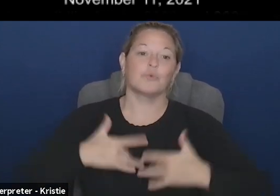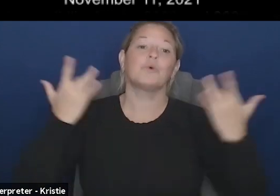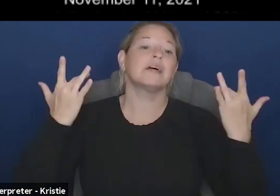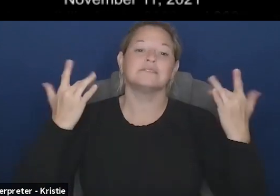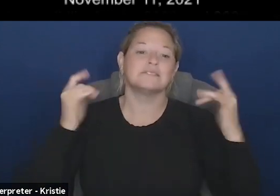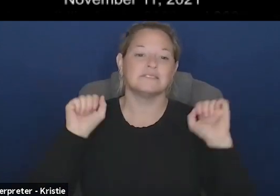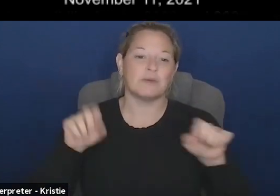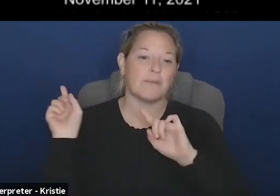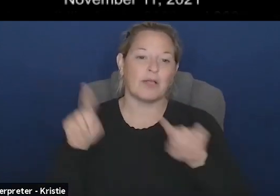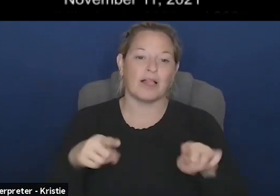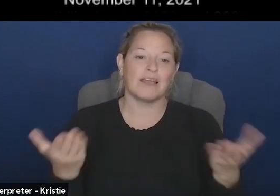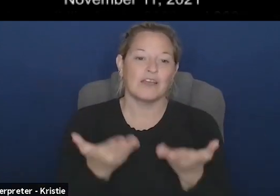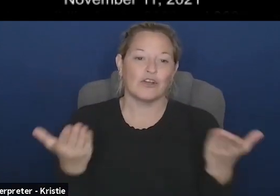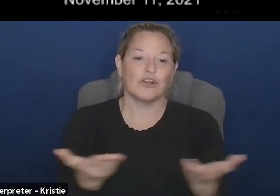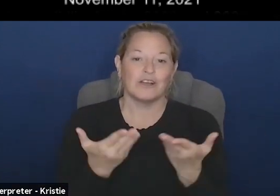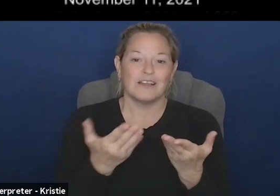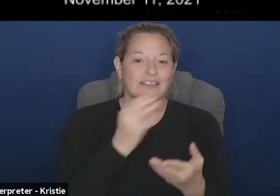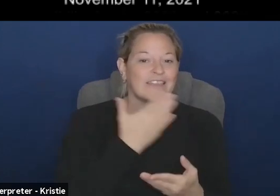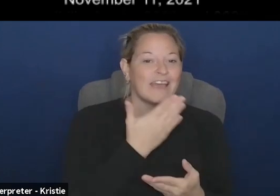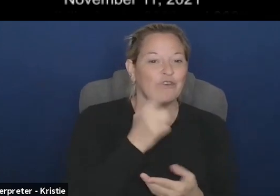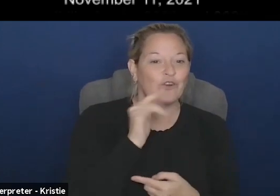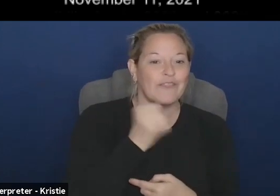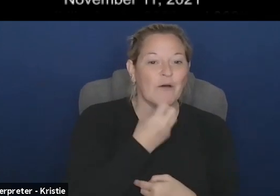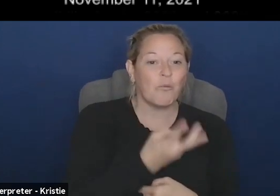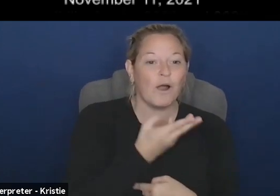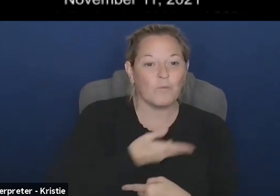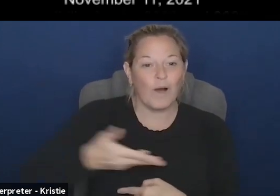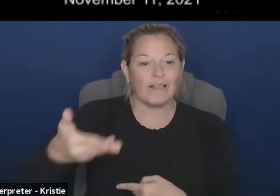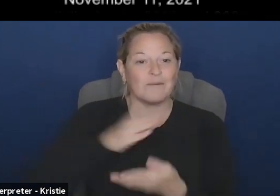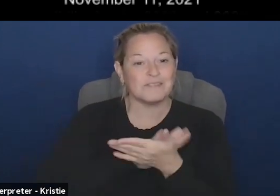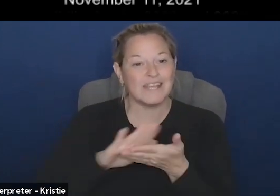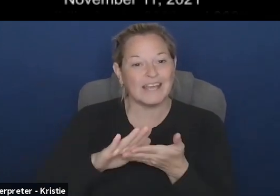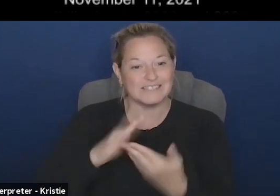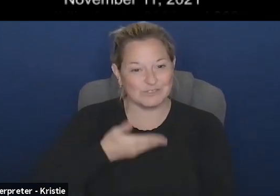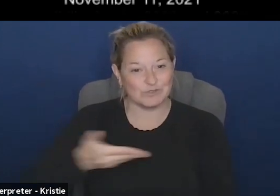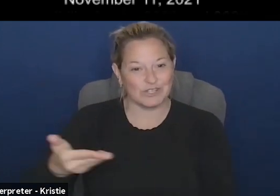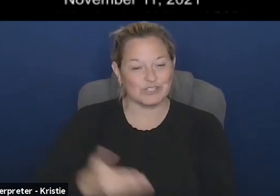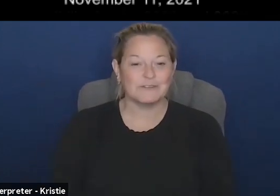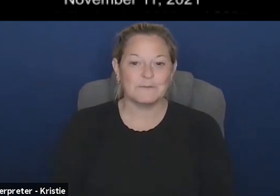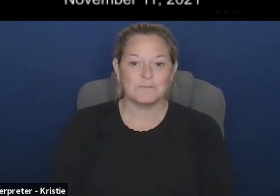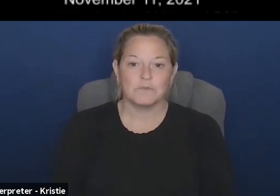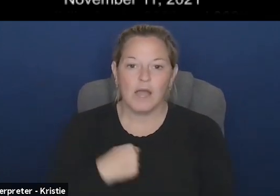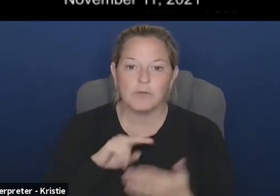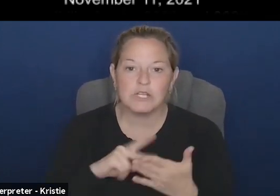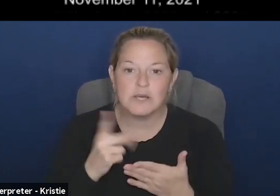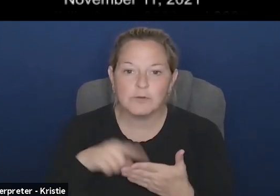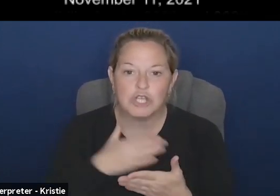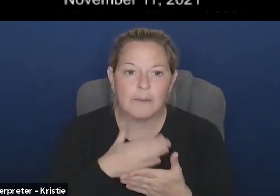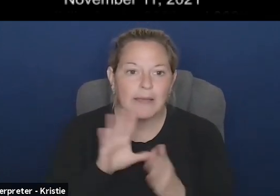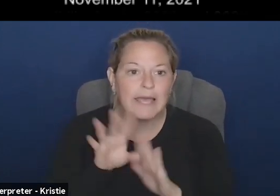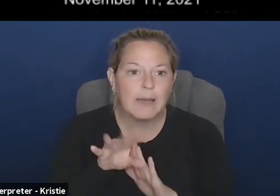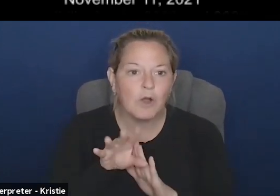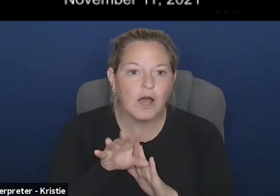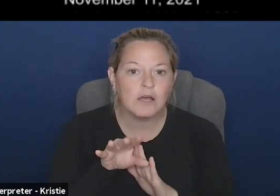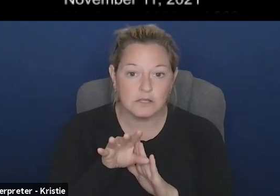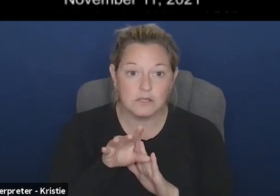a warm welcome and nice introduction. I'm going to double check my camera with you again. Anna,